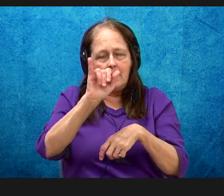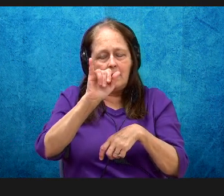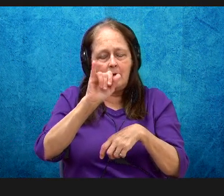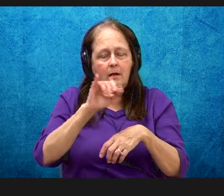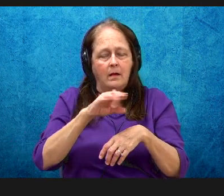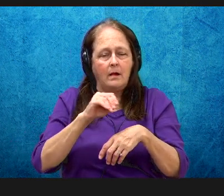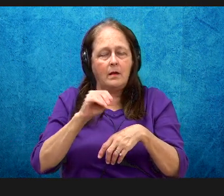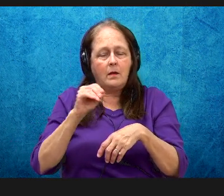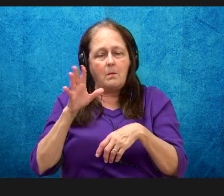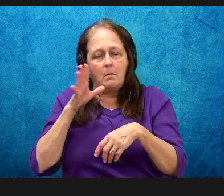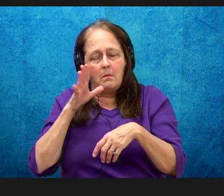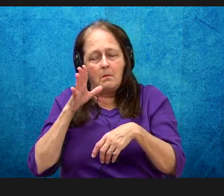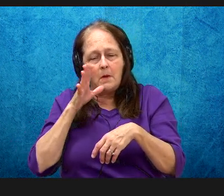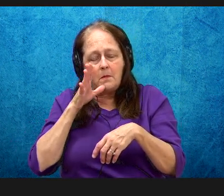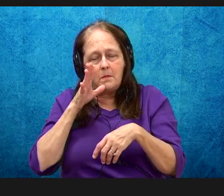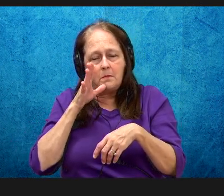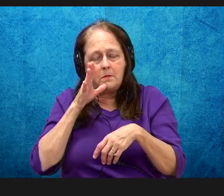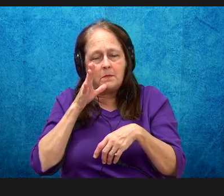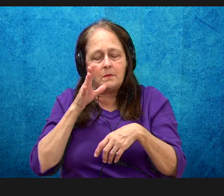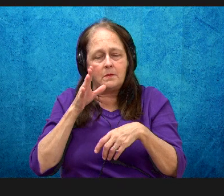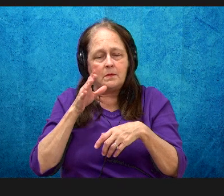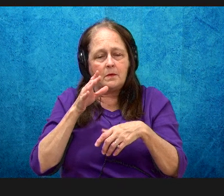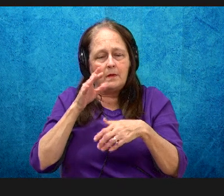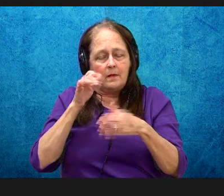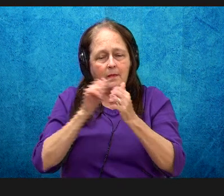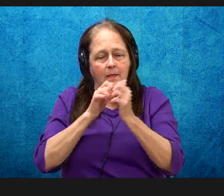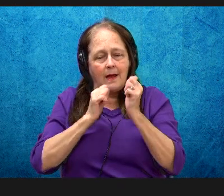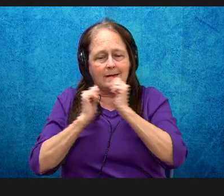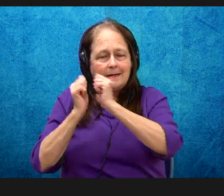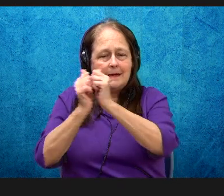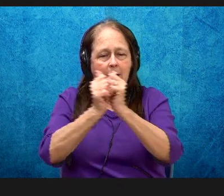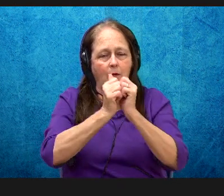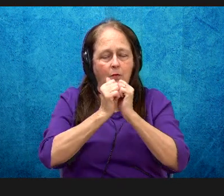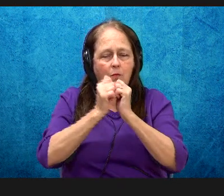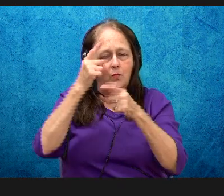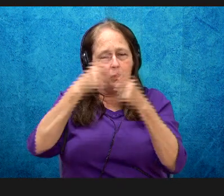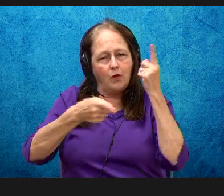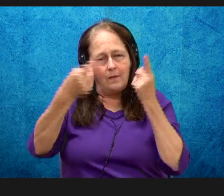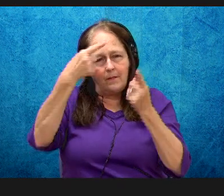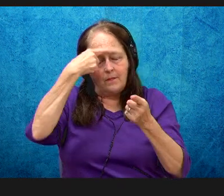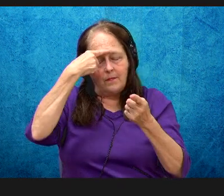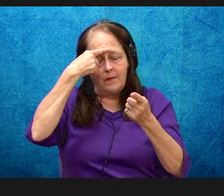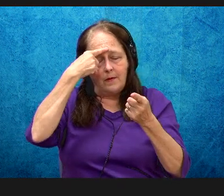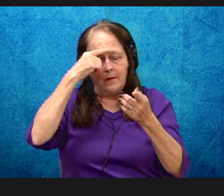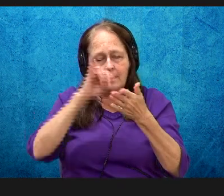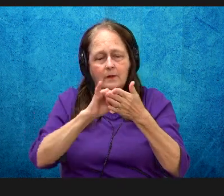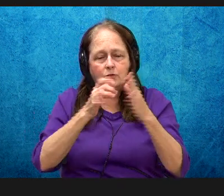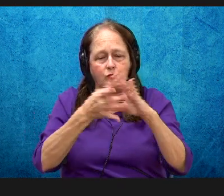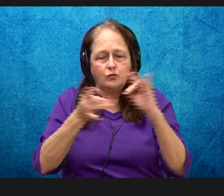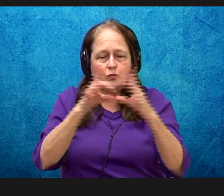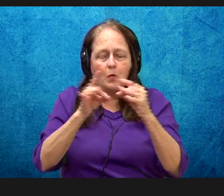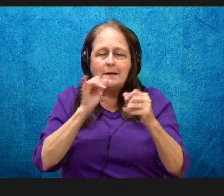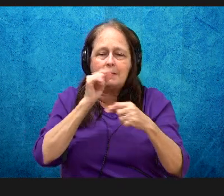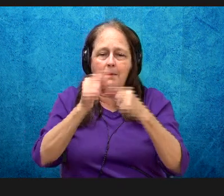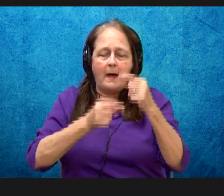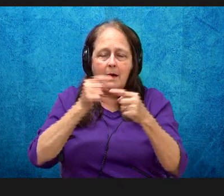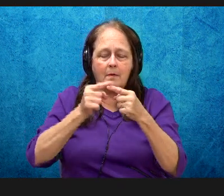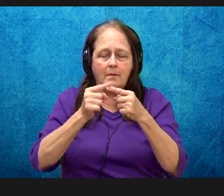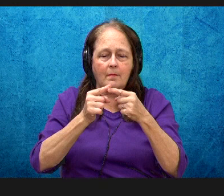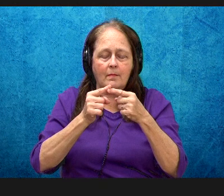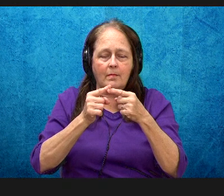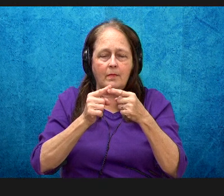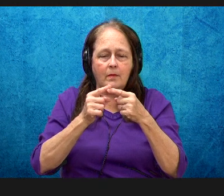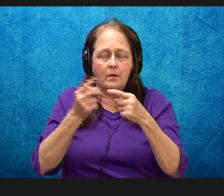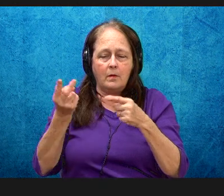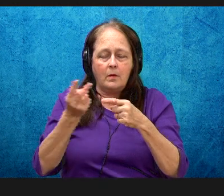off. Well, we put all that together. What do you think this excerpt is about? Well, is it that the